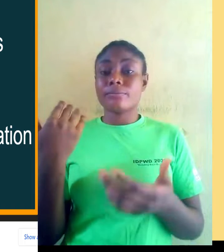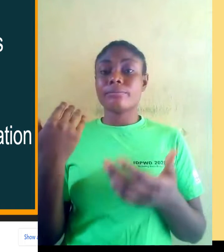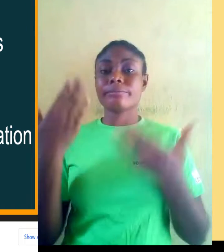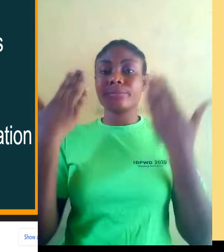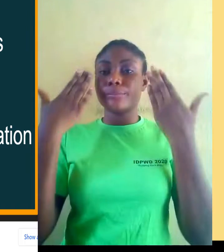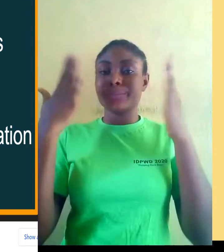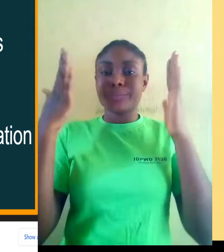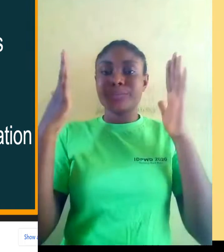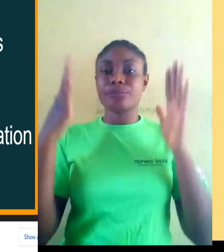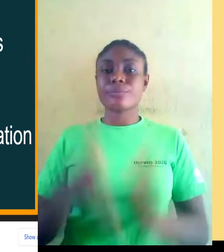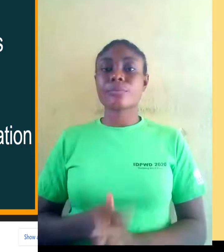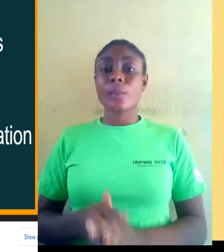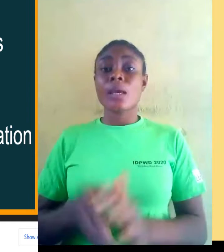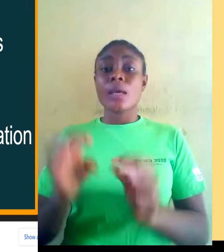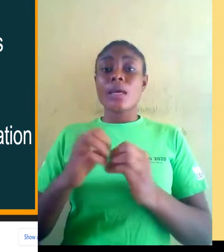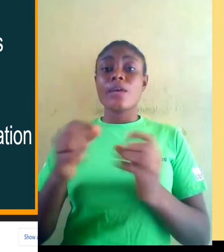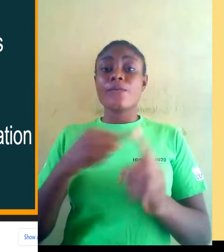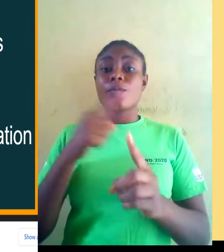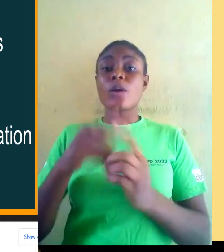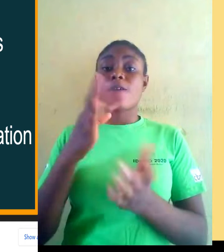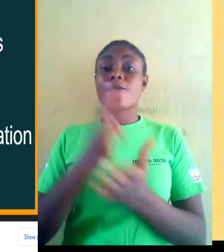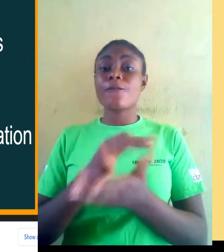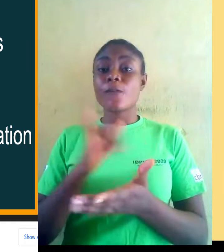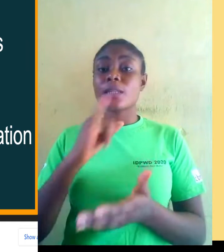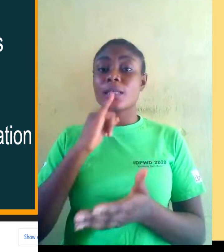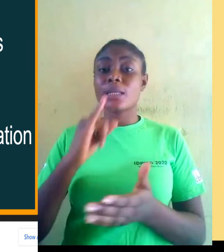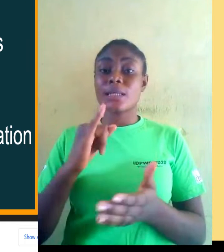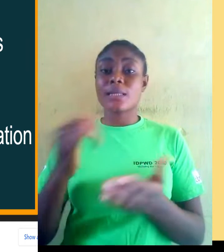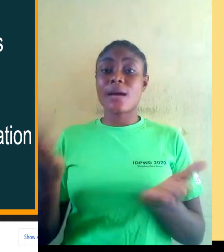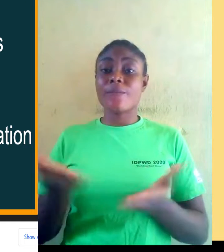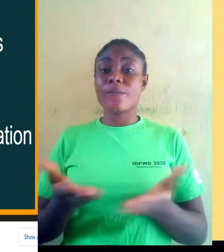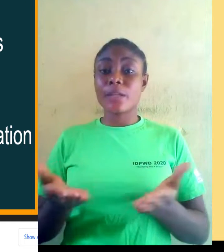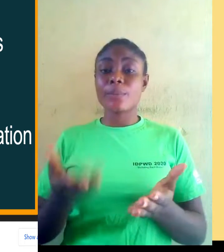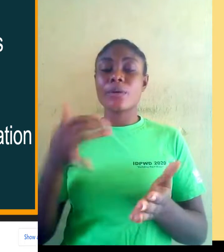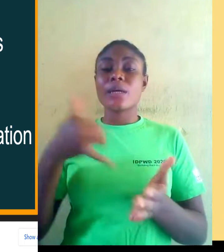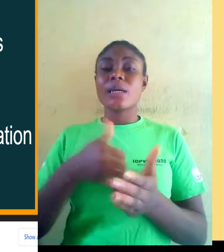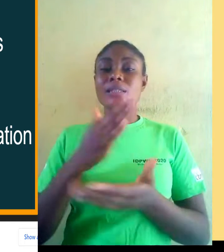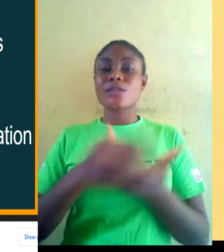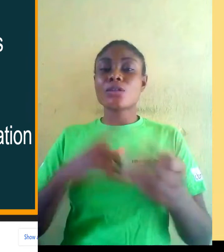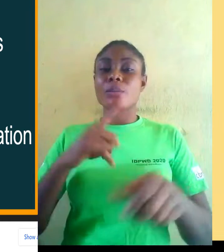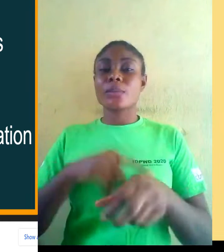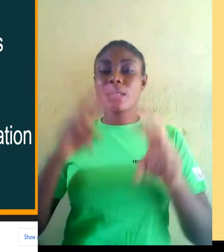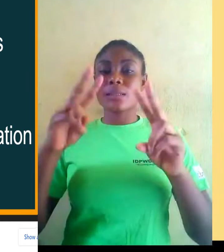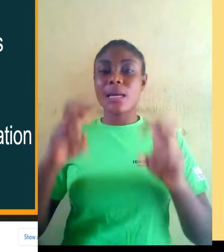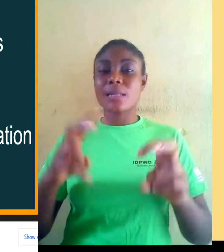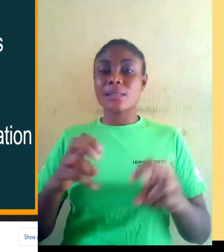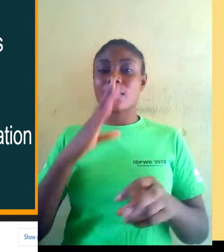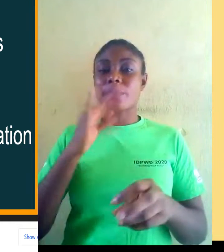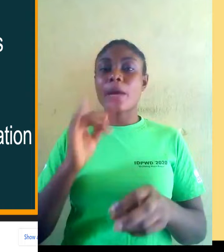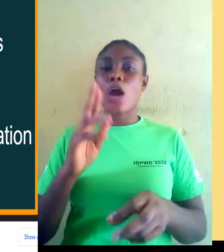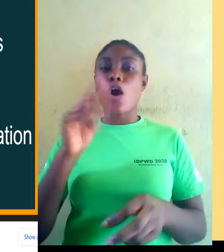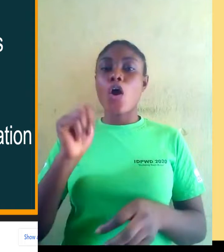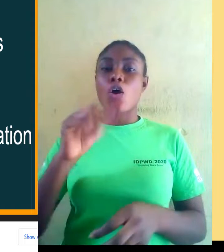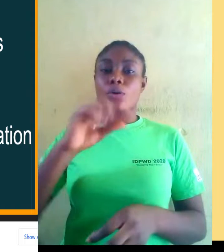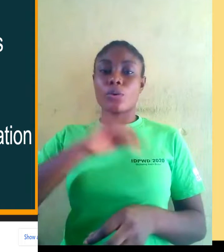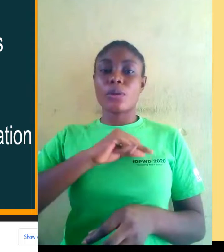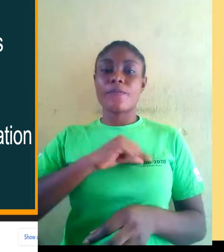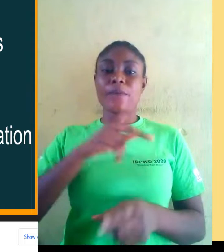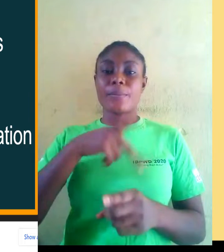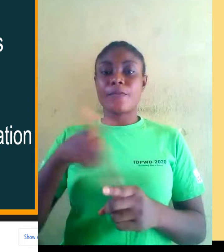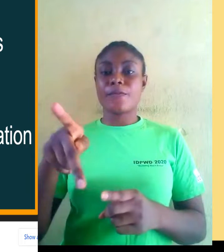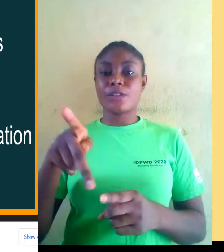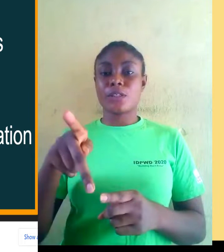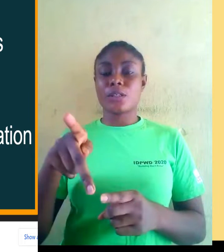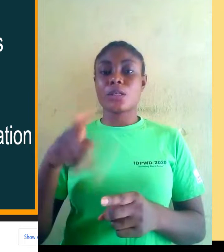Even where funding is available, it is sometimes accessed by unqualified professionals